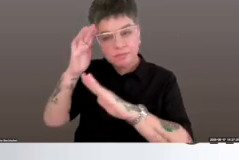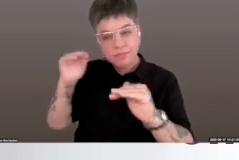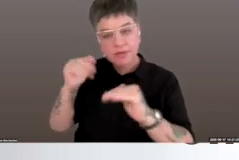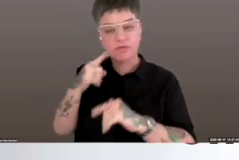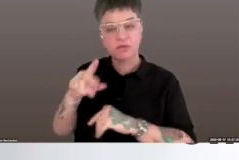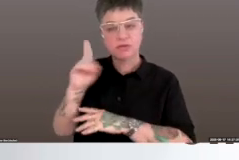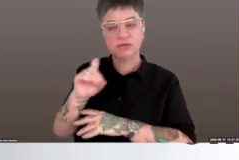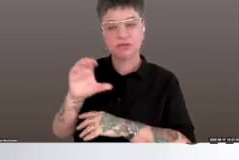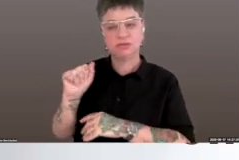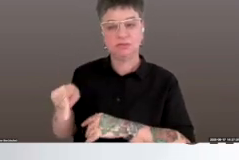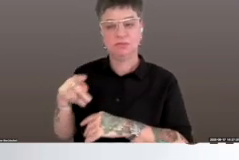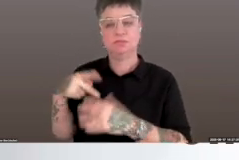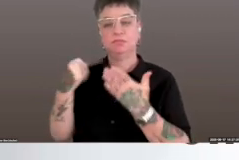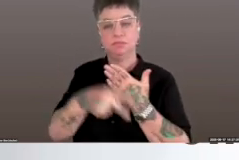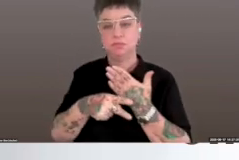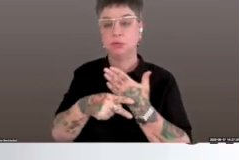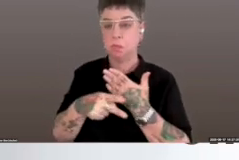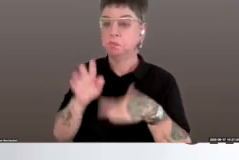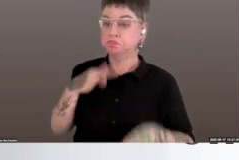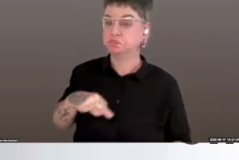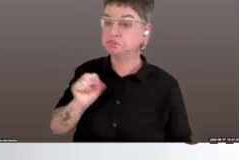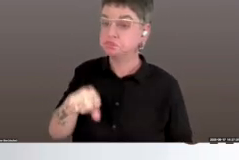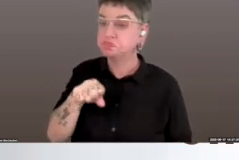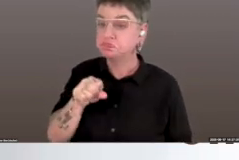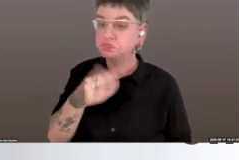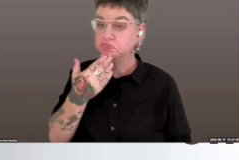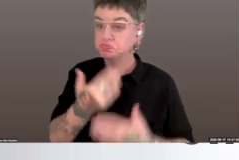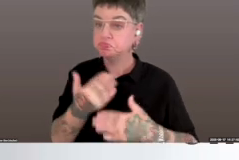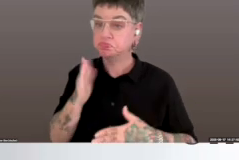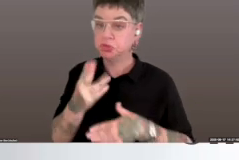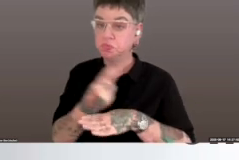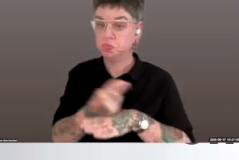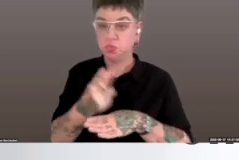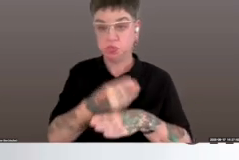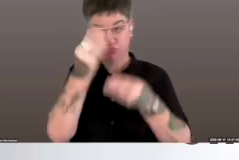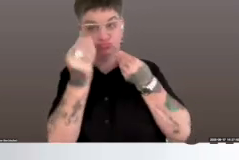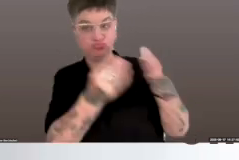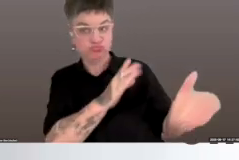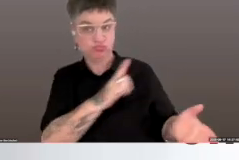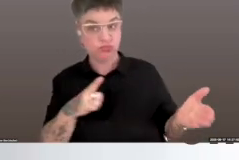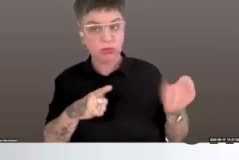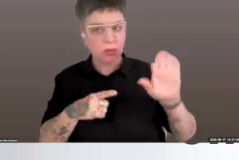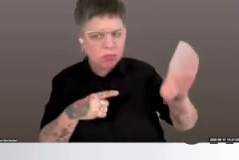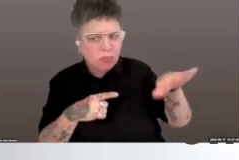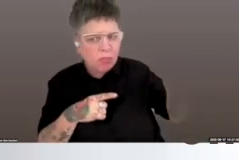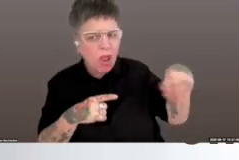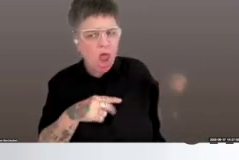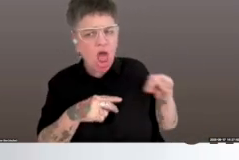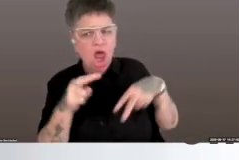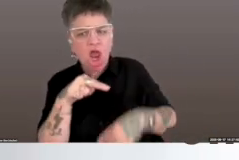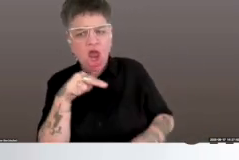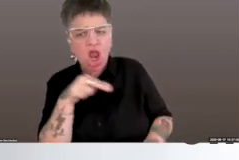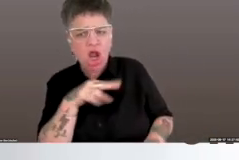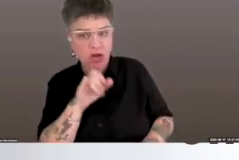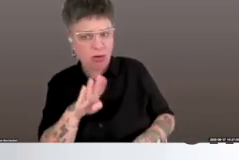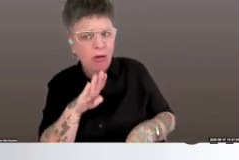DCAP program could be really useful, so that we can go there and tell the legislature, look, like CARB is anticipated